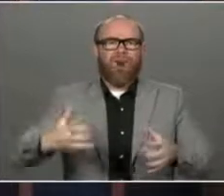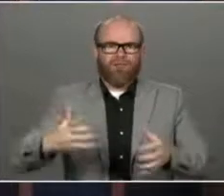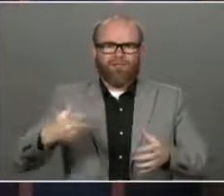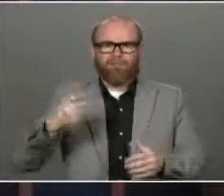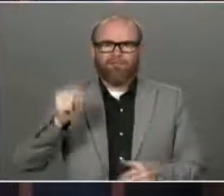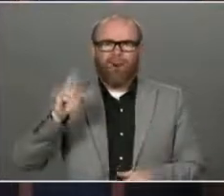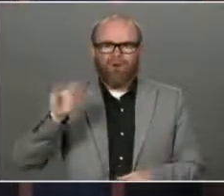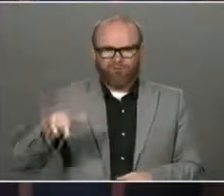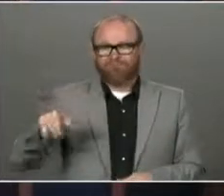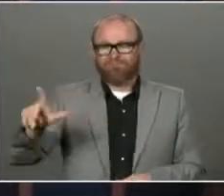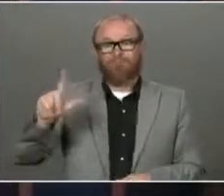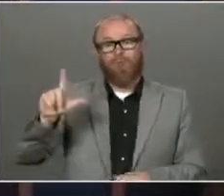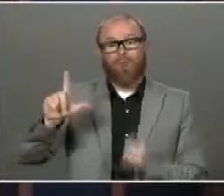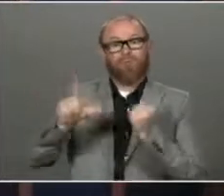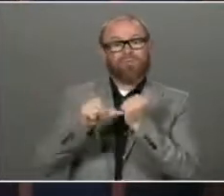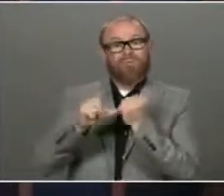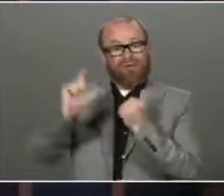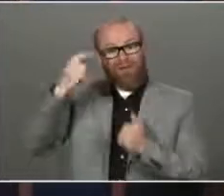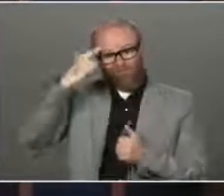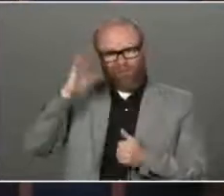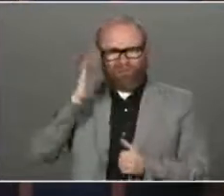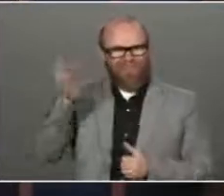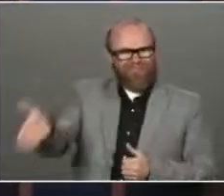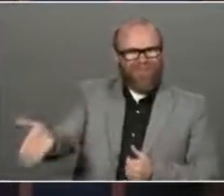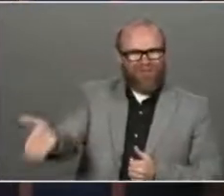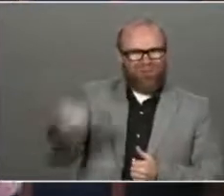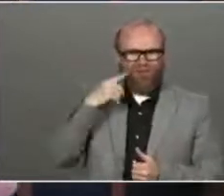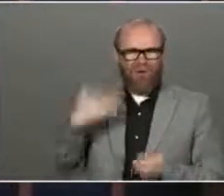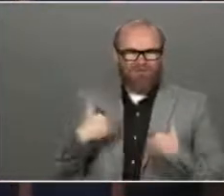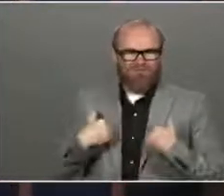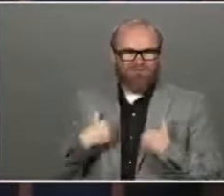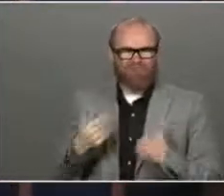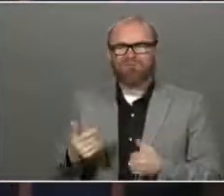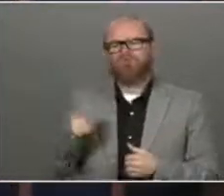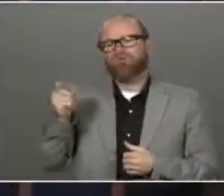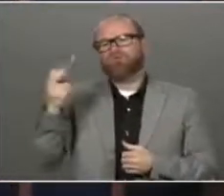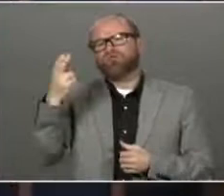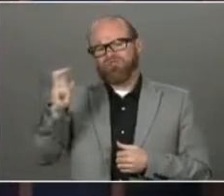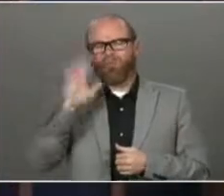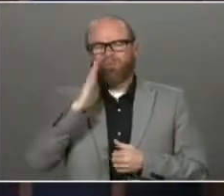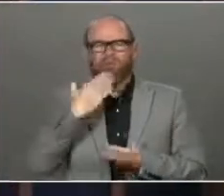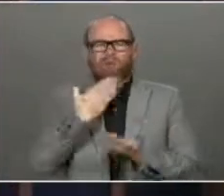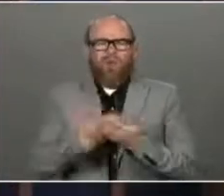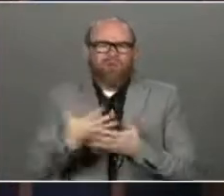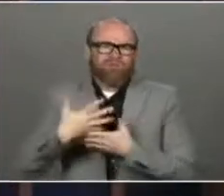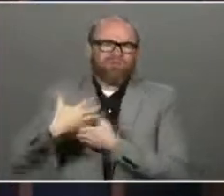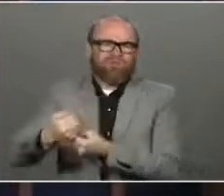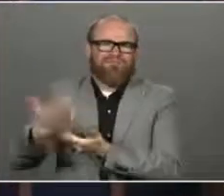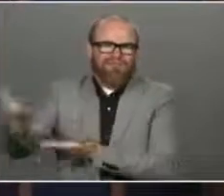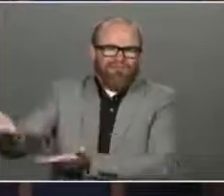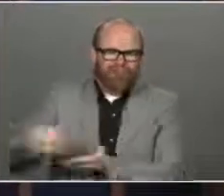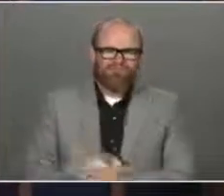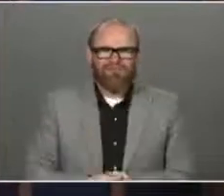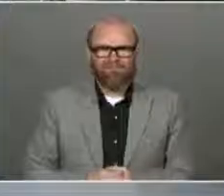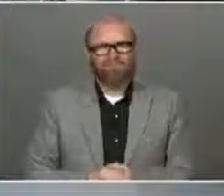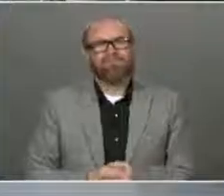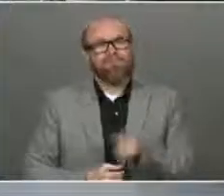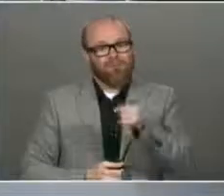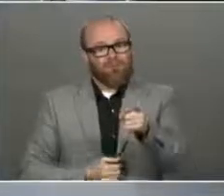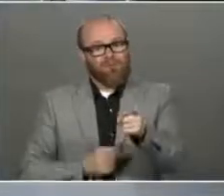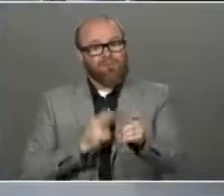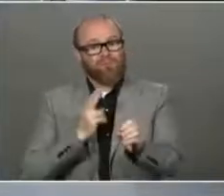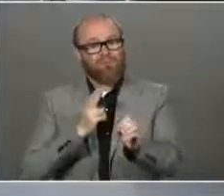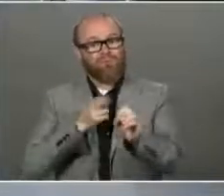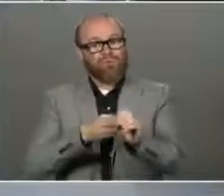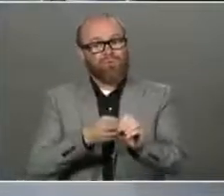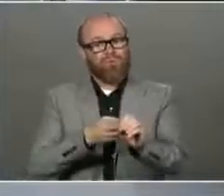be there. Lieutenant Governor Henderson will be there in our place, and I anticipate that she will be well received as well. Governor, you joined a multi-state strike